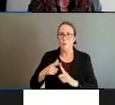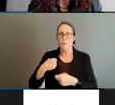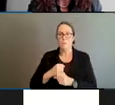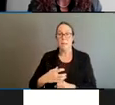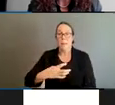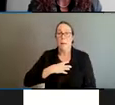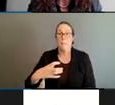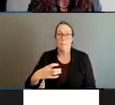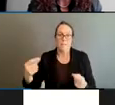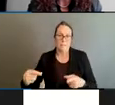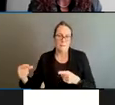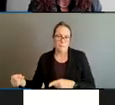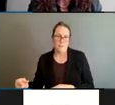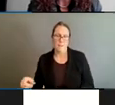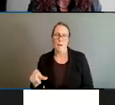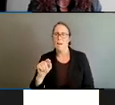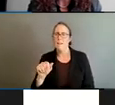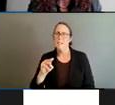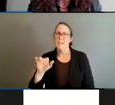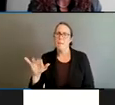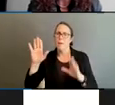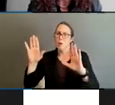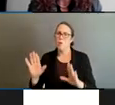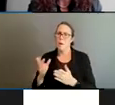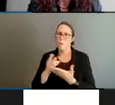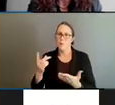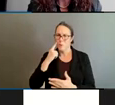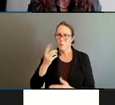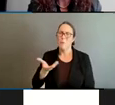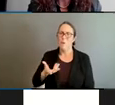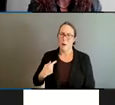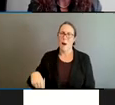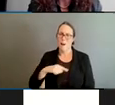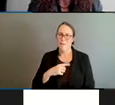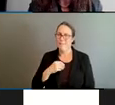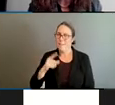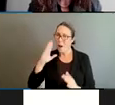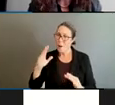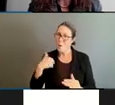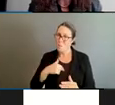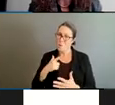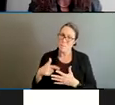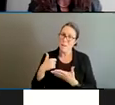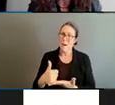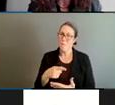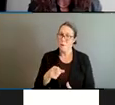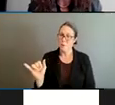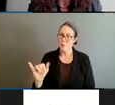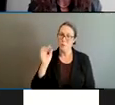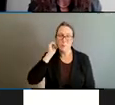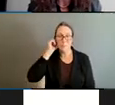was, Tammy's been a great resource for us, and I hope that vice versa, that we've been able to. Absolutely. Well,